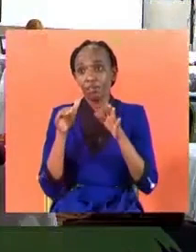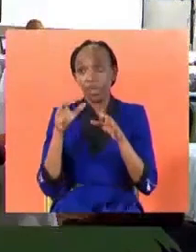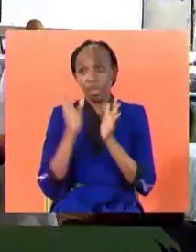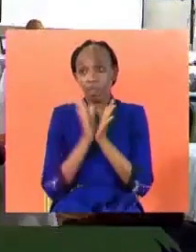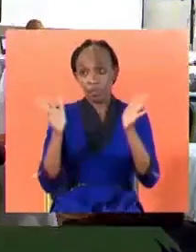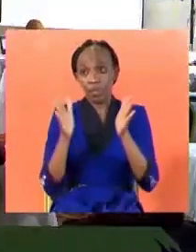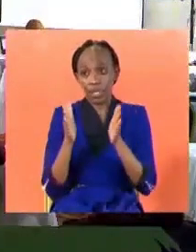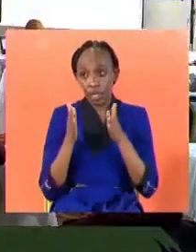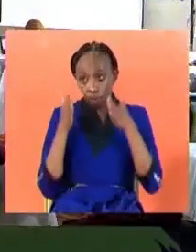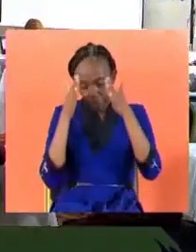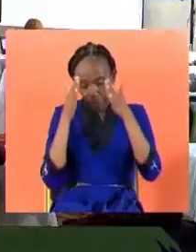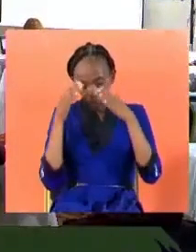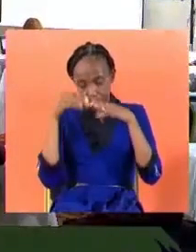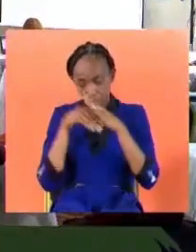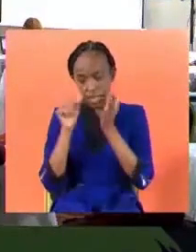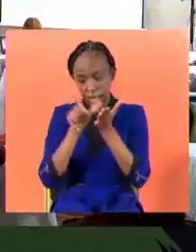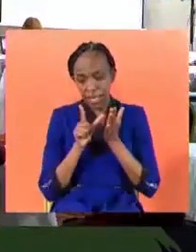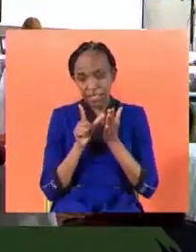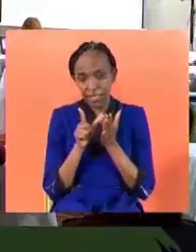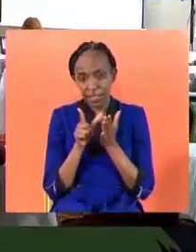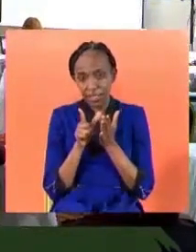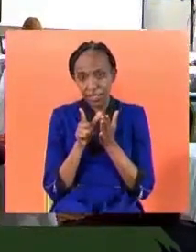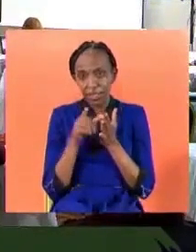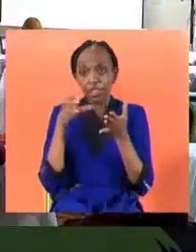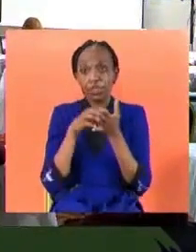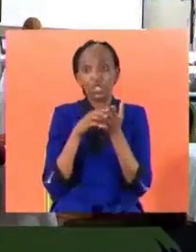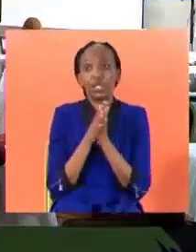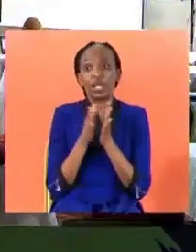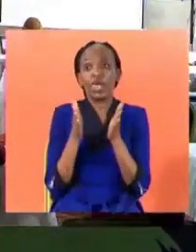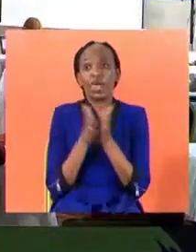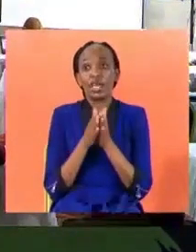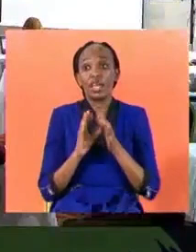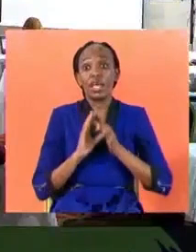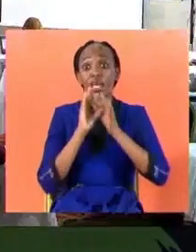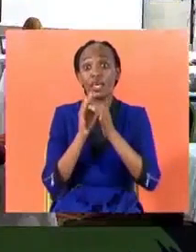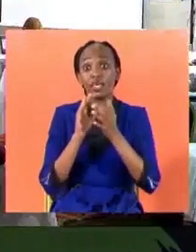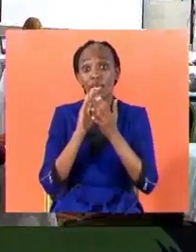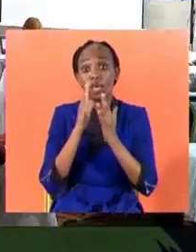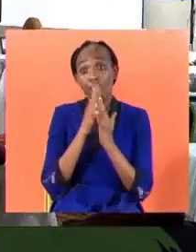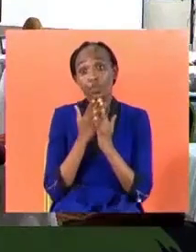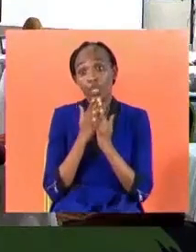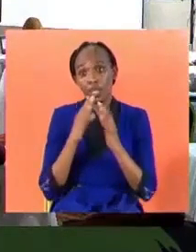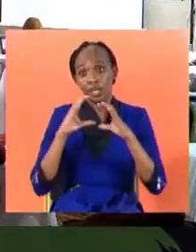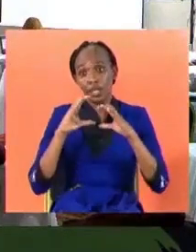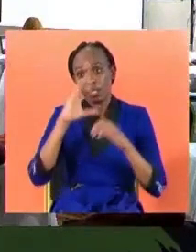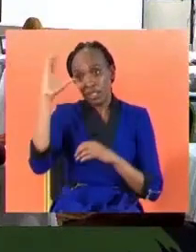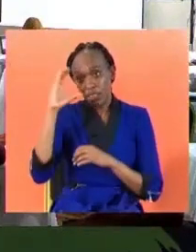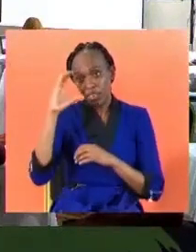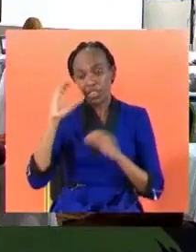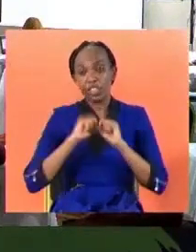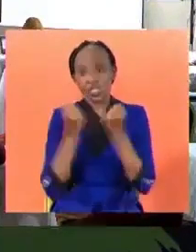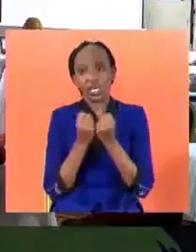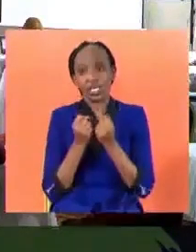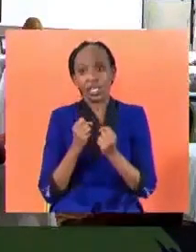in favor of within the debt situation, and the linkage between the civil society and